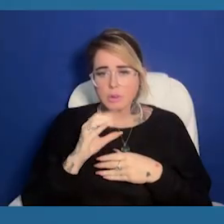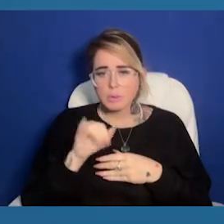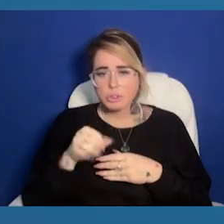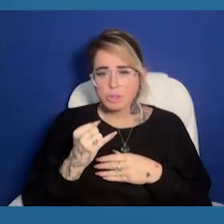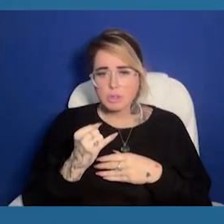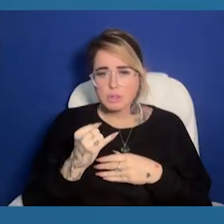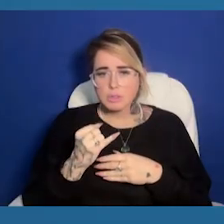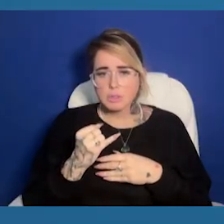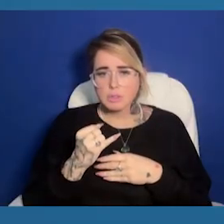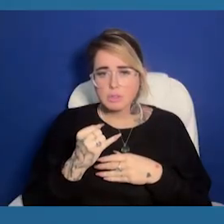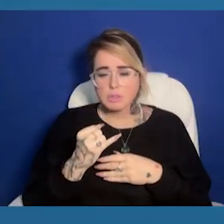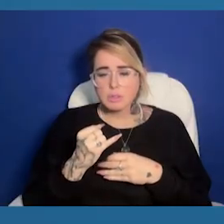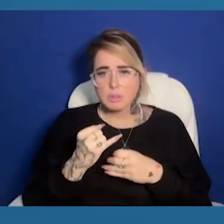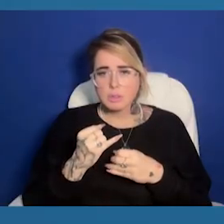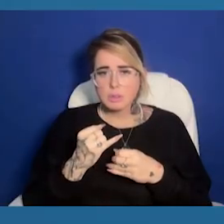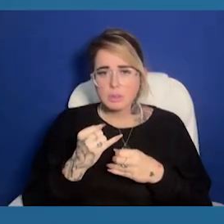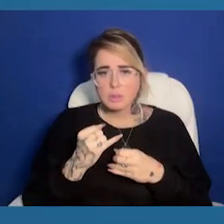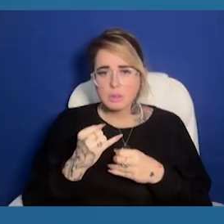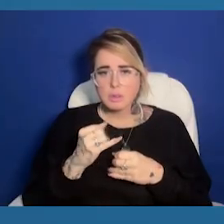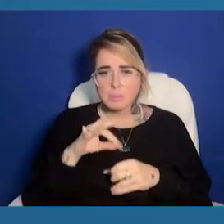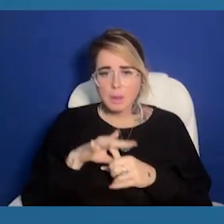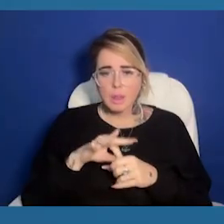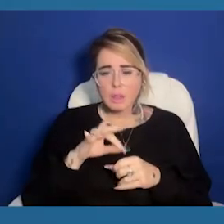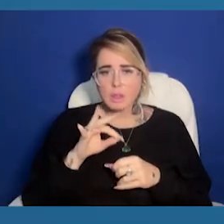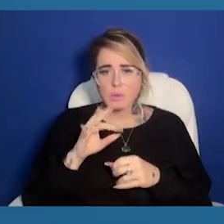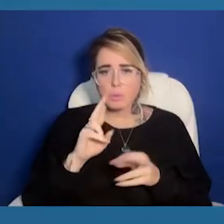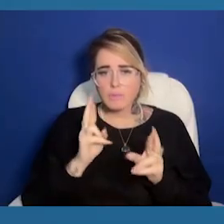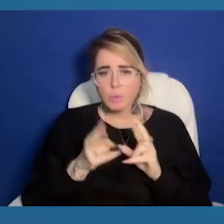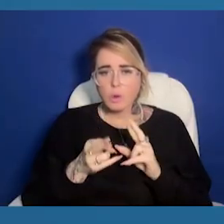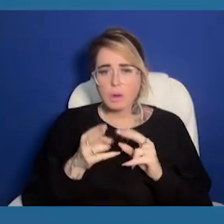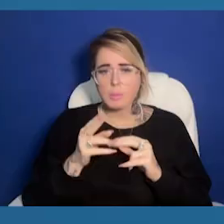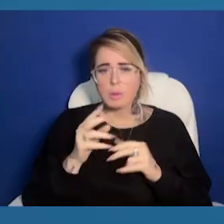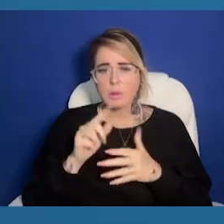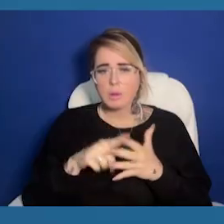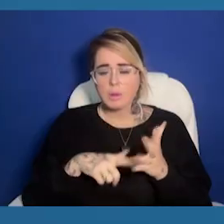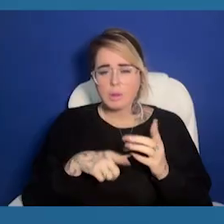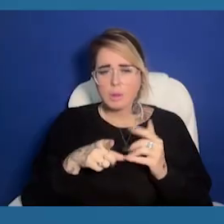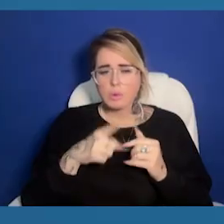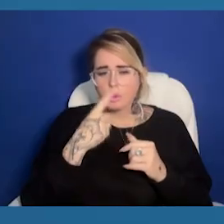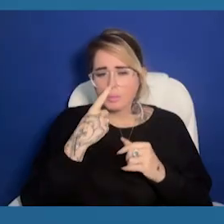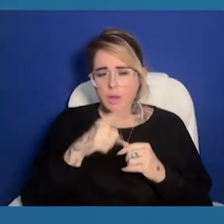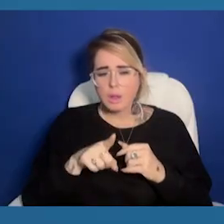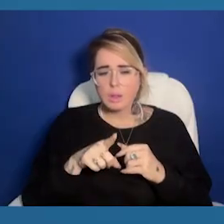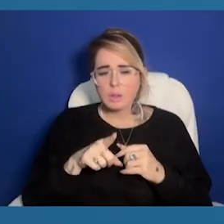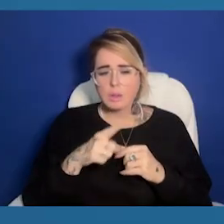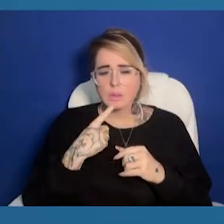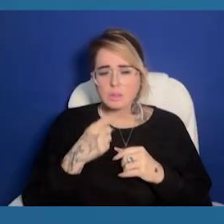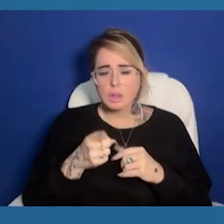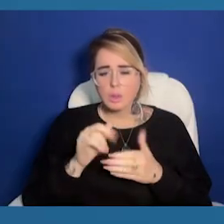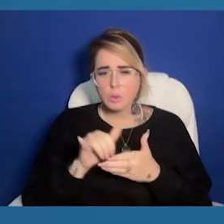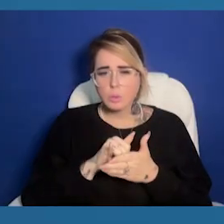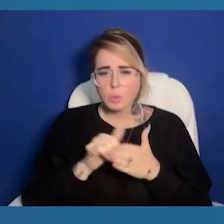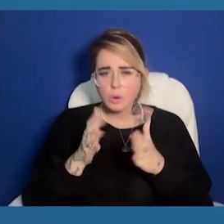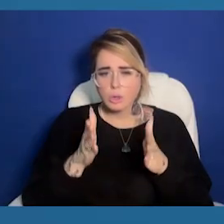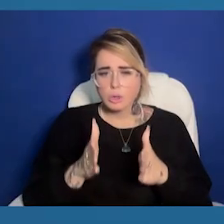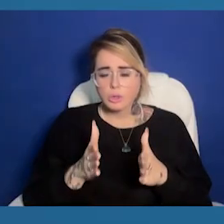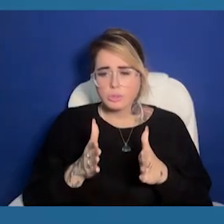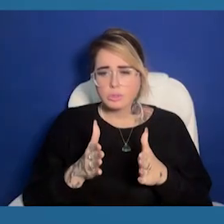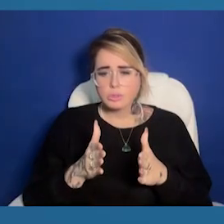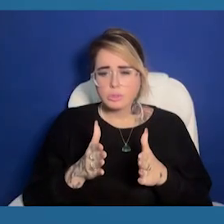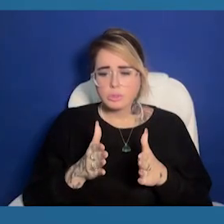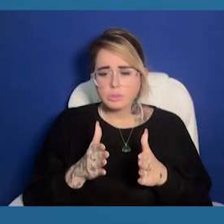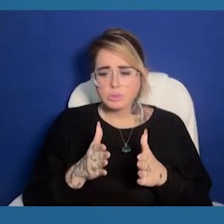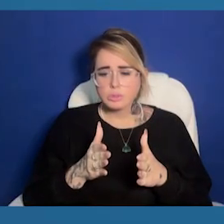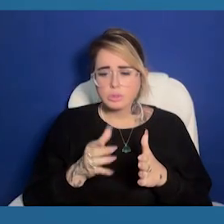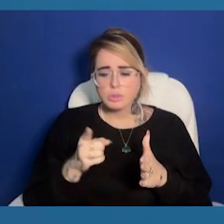reform this year. It's this and involuntary committals. Can you assure New Yorkers to any extent that you think you finally kind of have